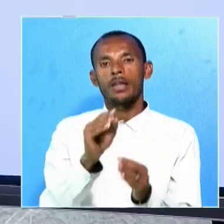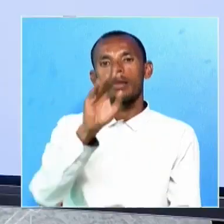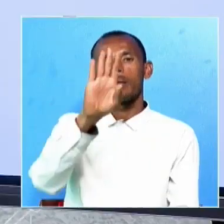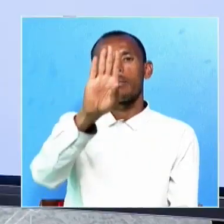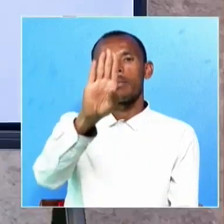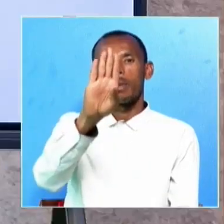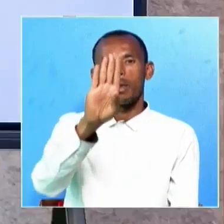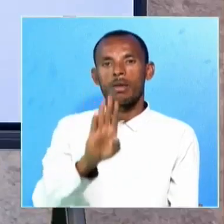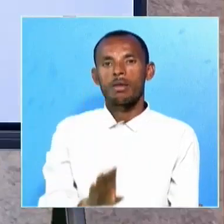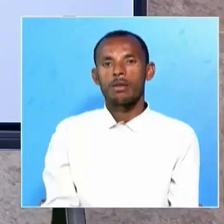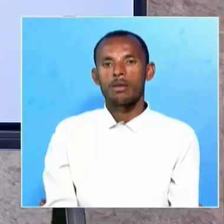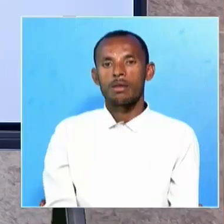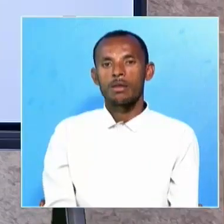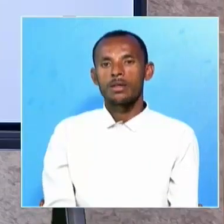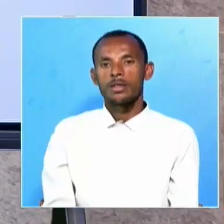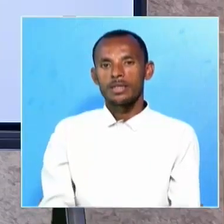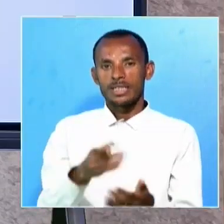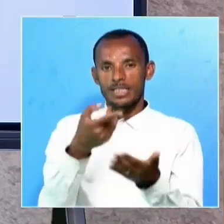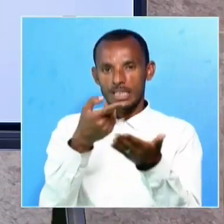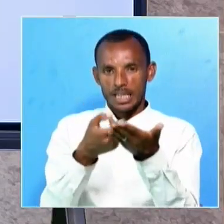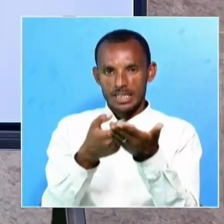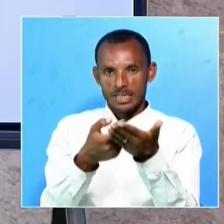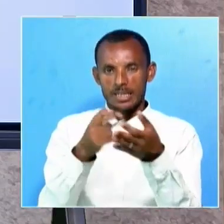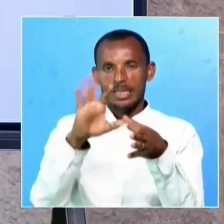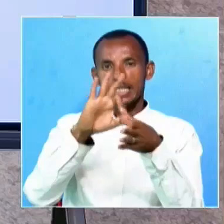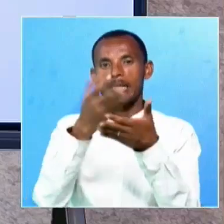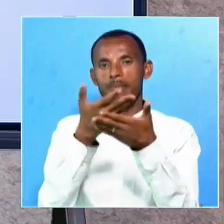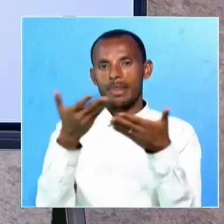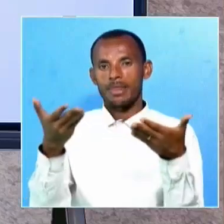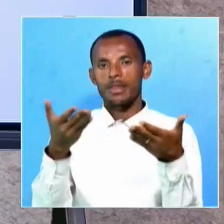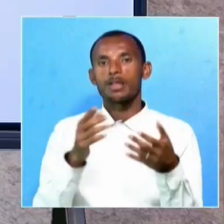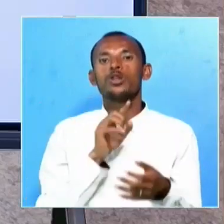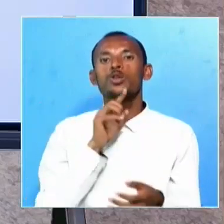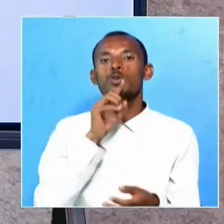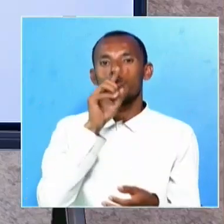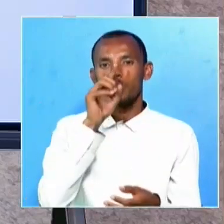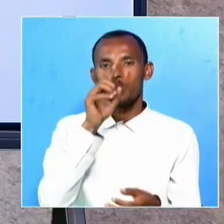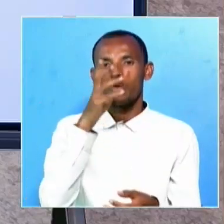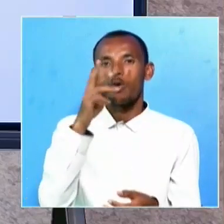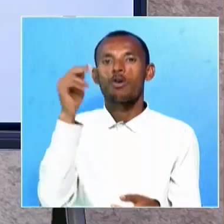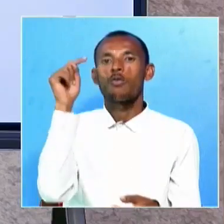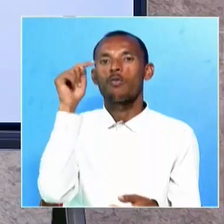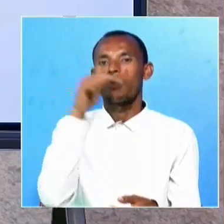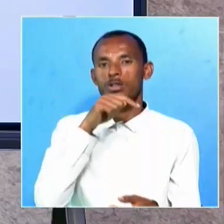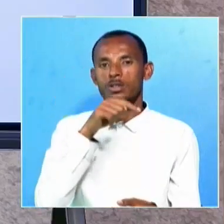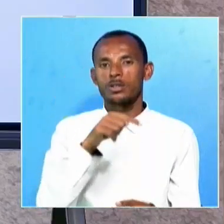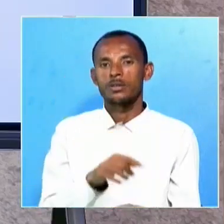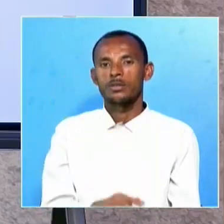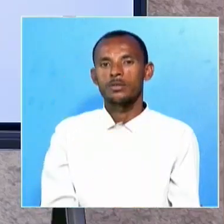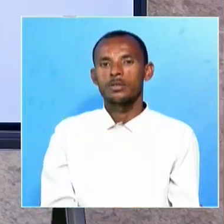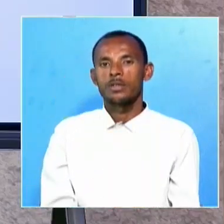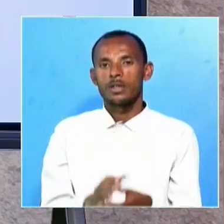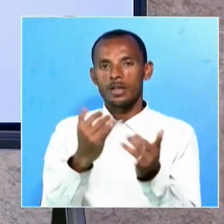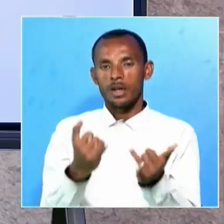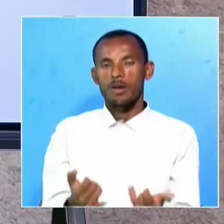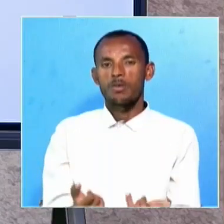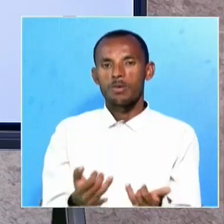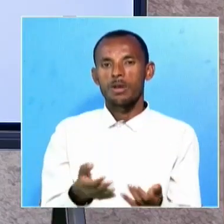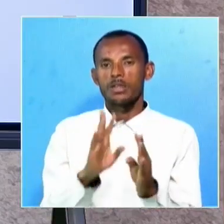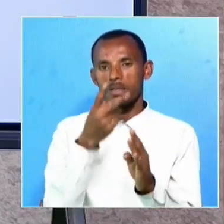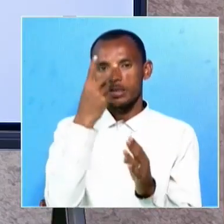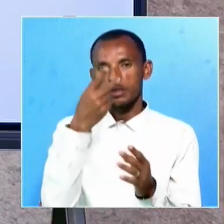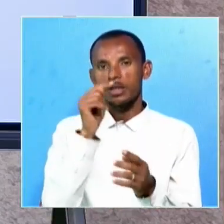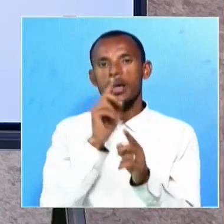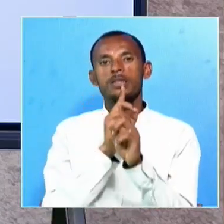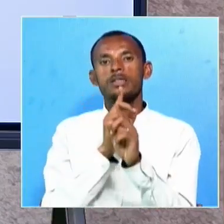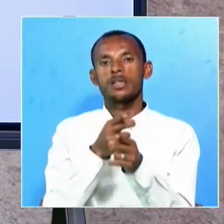Is this statement true or false? Now let's see the answer first.